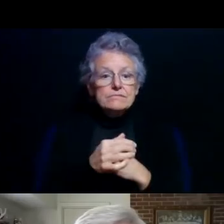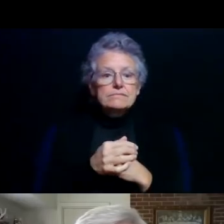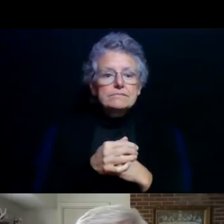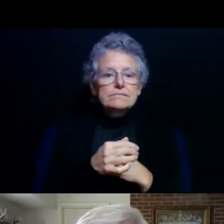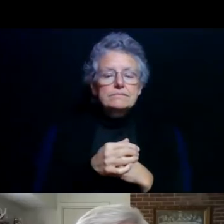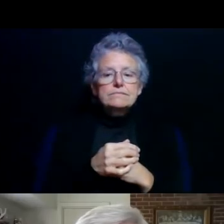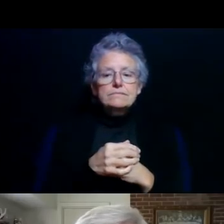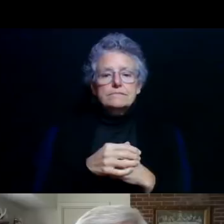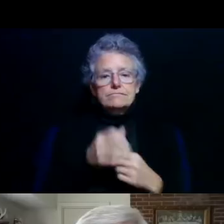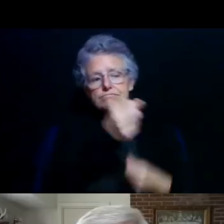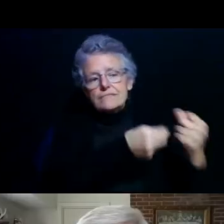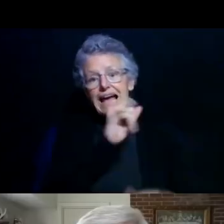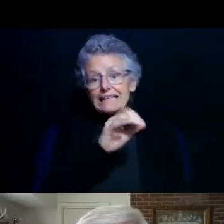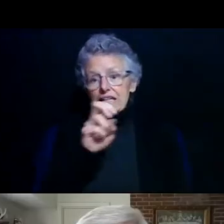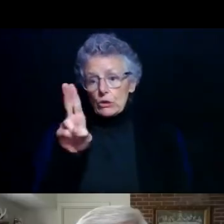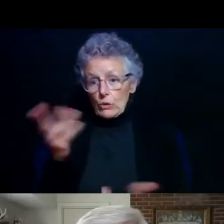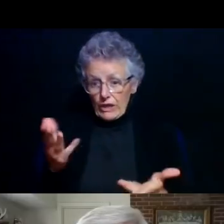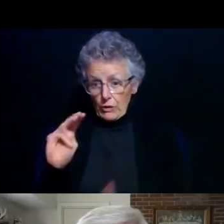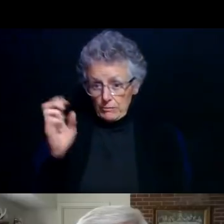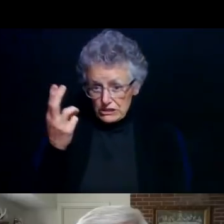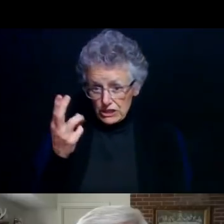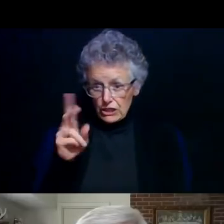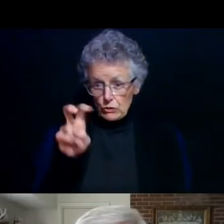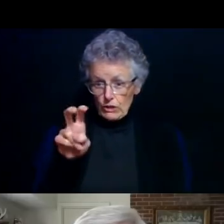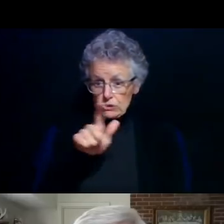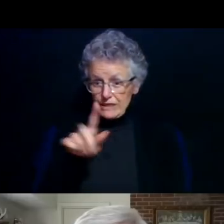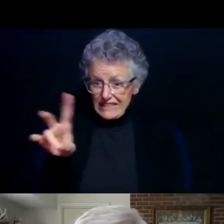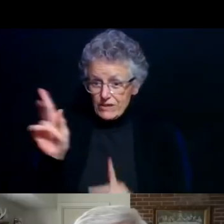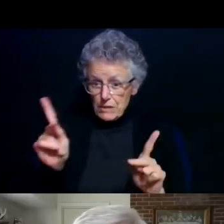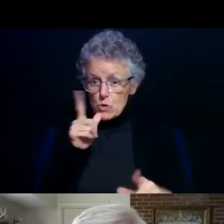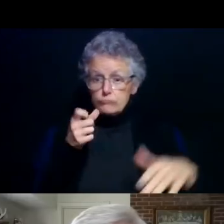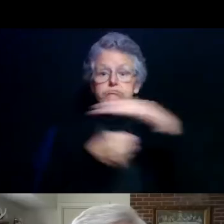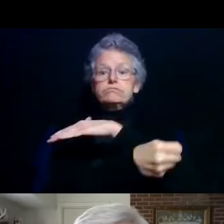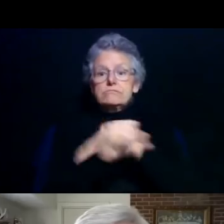ICU patients in the state of Michigan. If you go to the next slide,